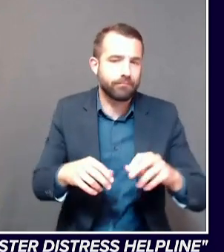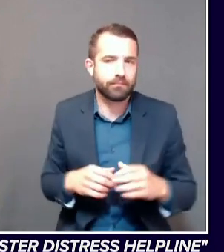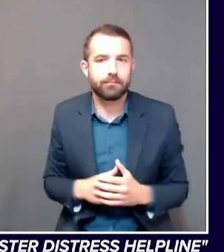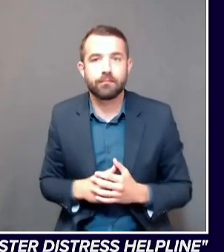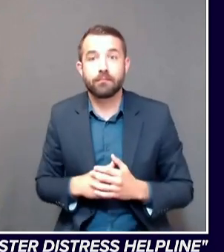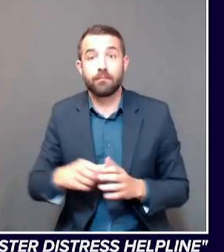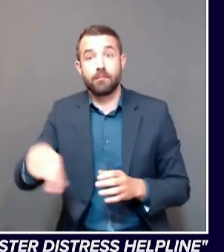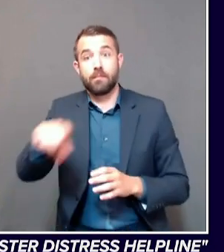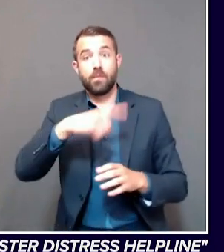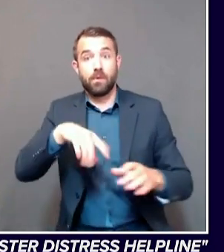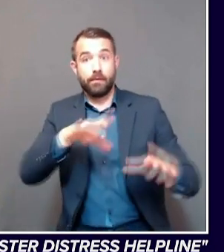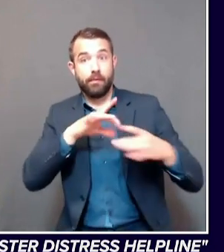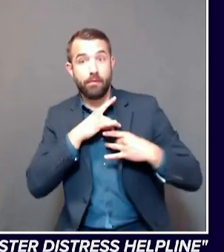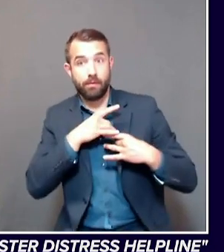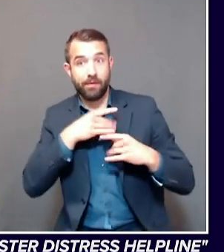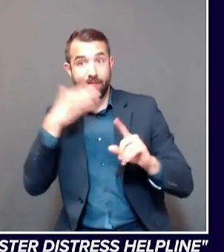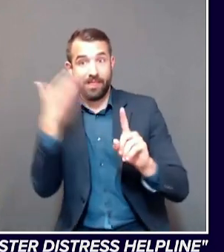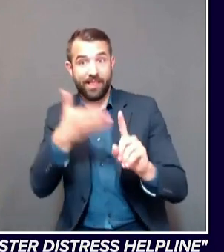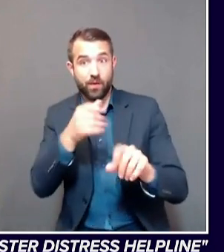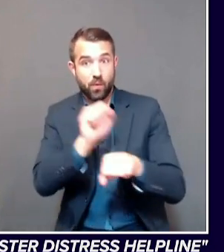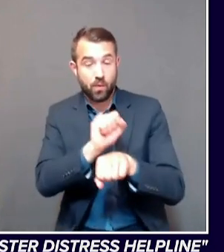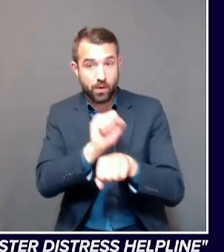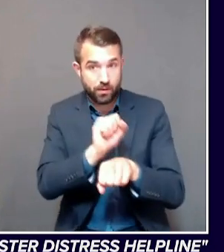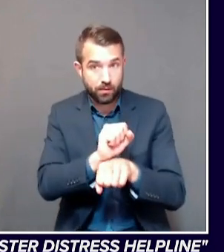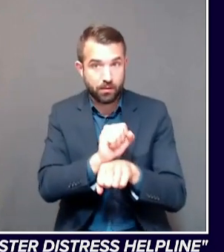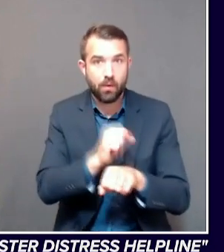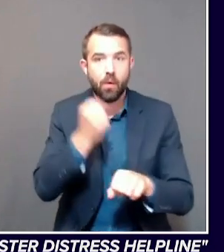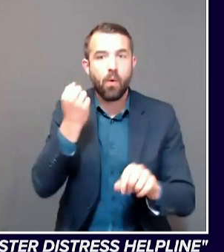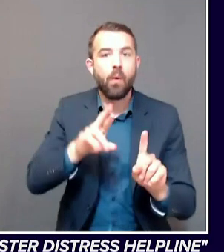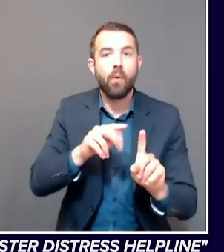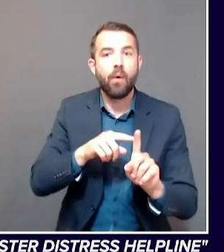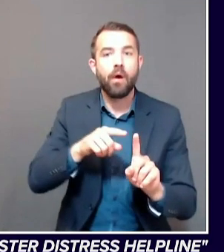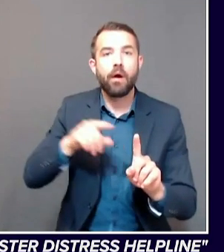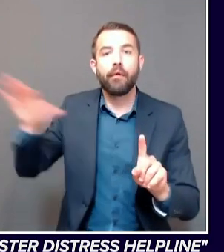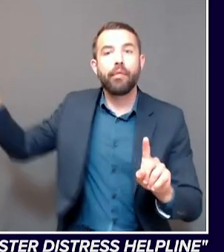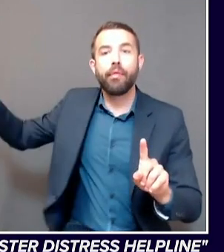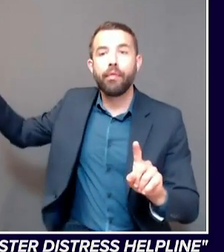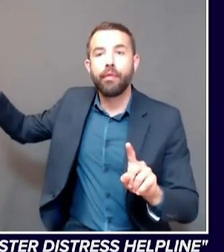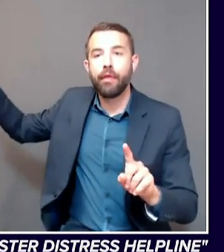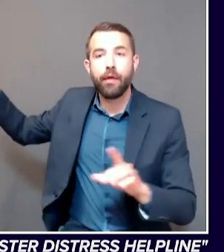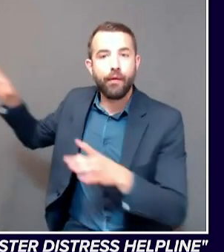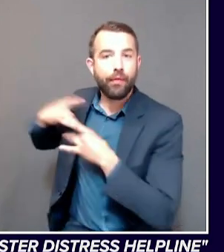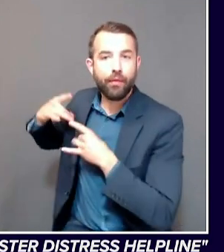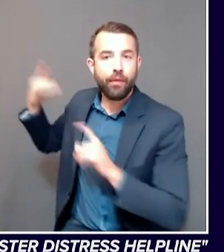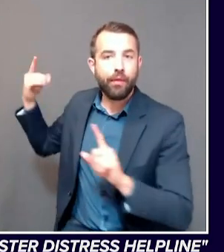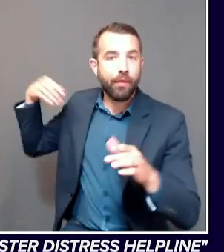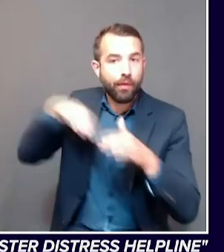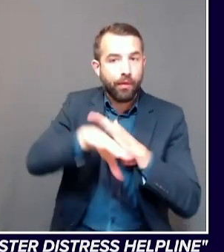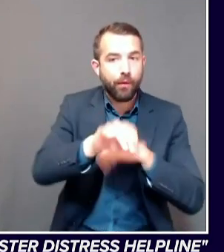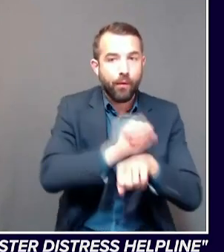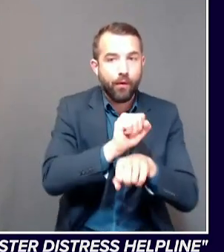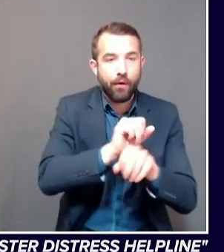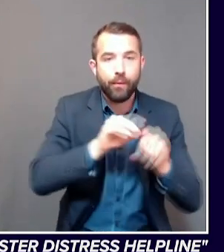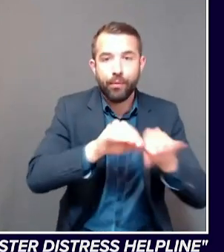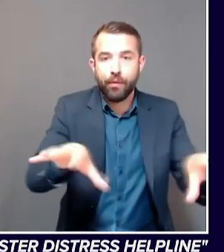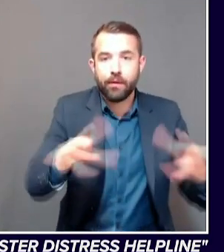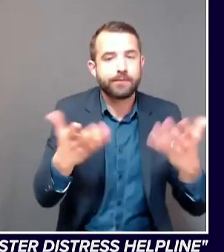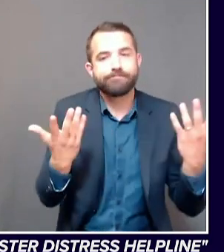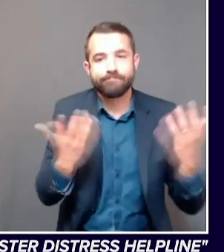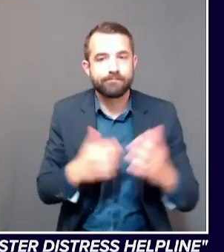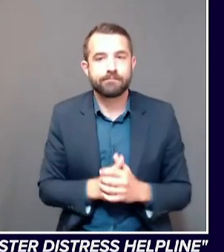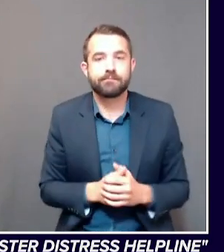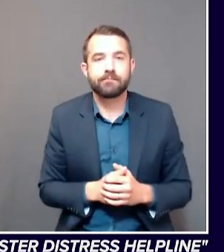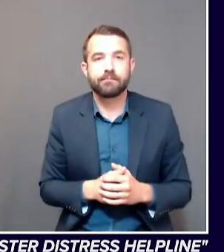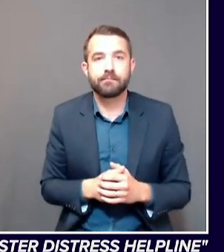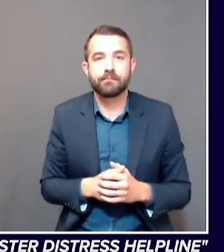all converged there, having contracted it elsewhere. Right now with the Timro site, given how large it was and the sheer number